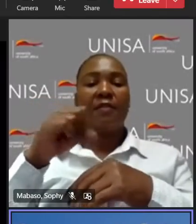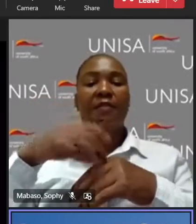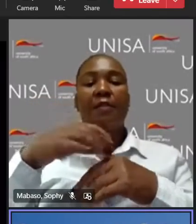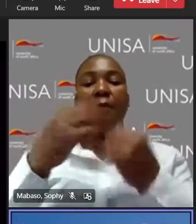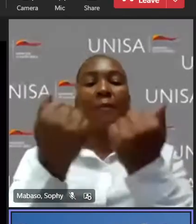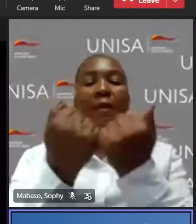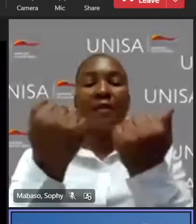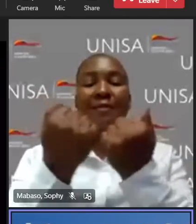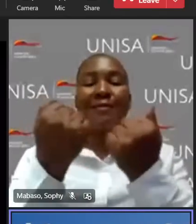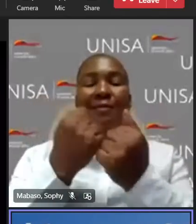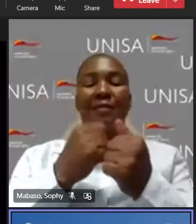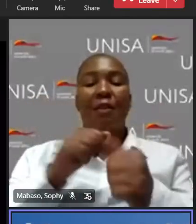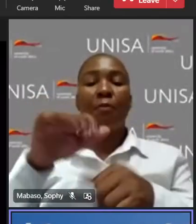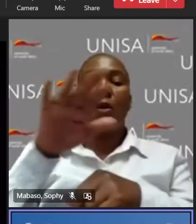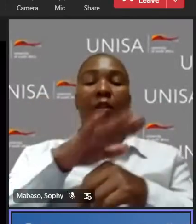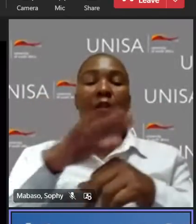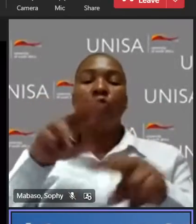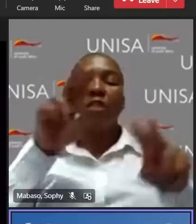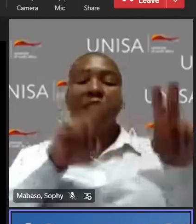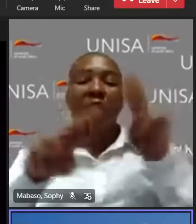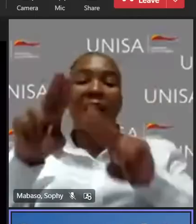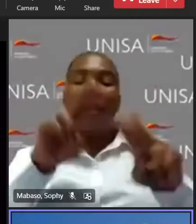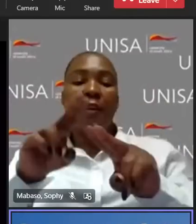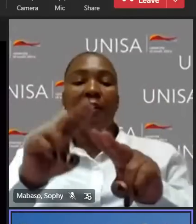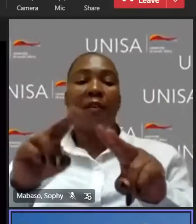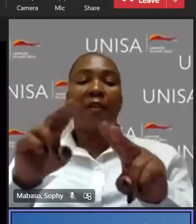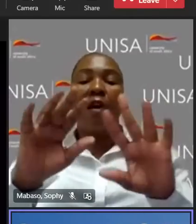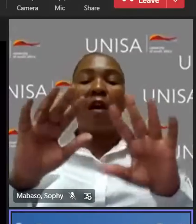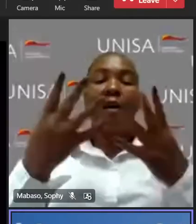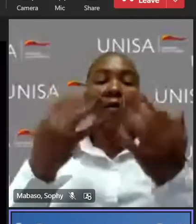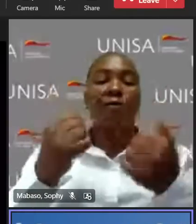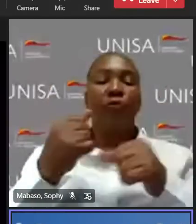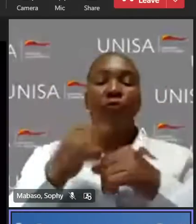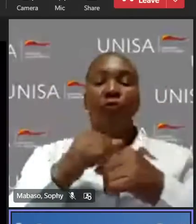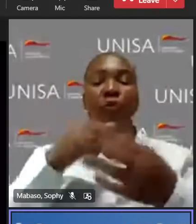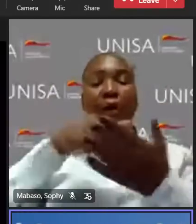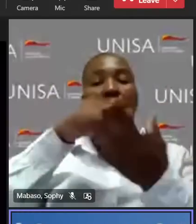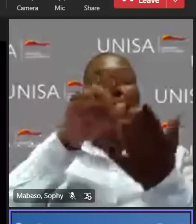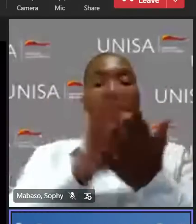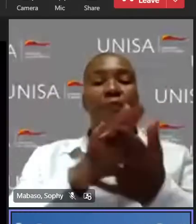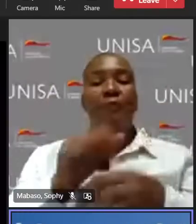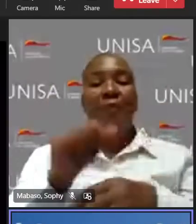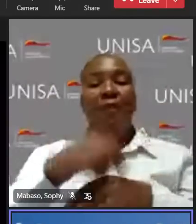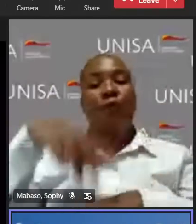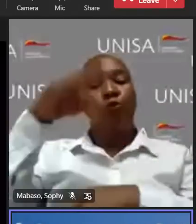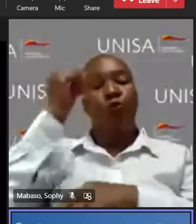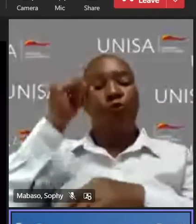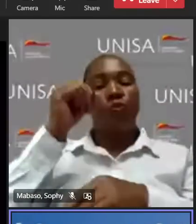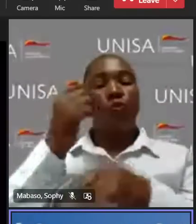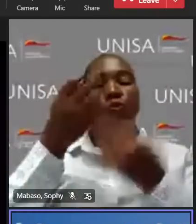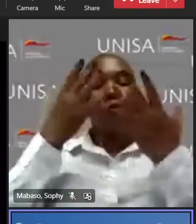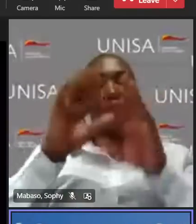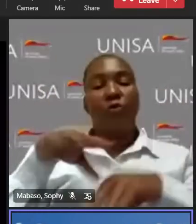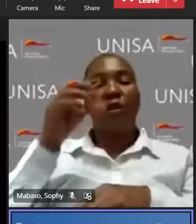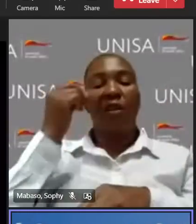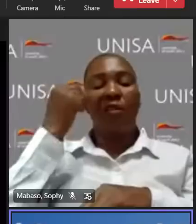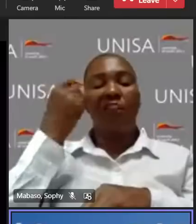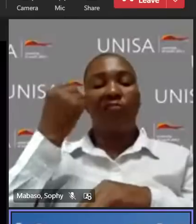their status and so on. And then on the portal, students will understand that there are sort